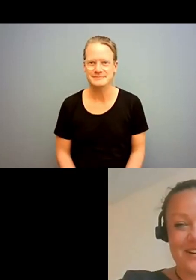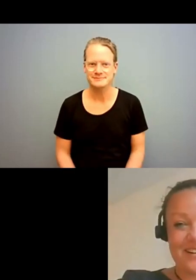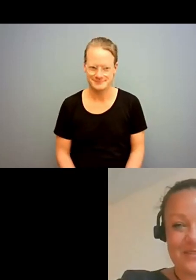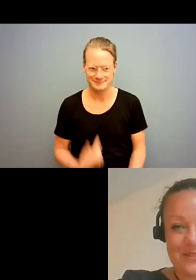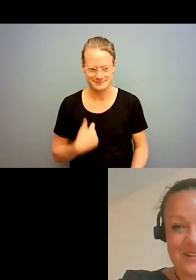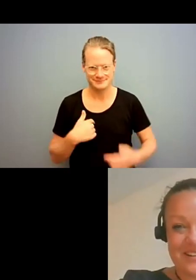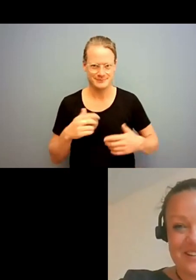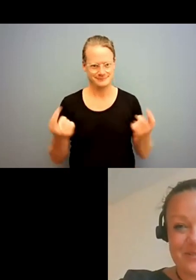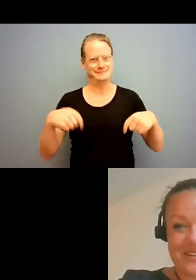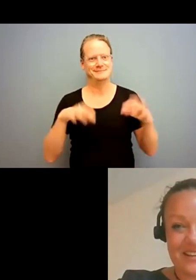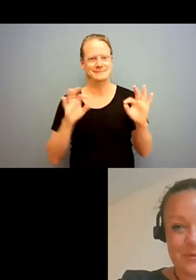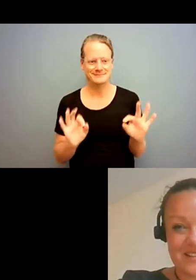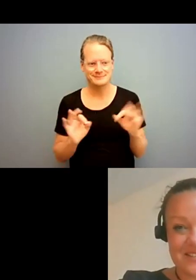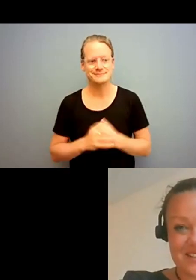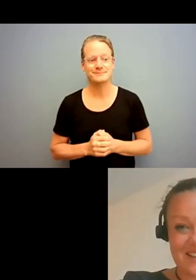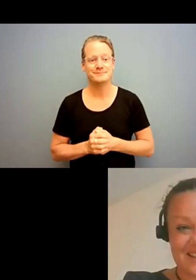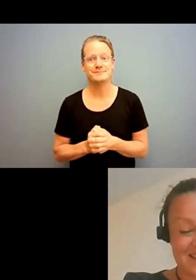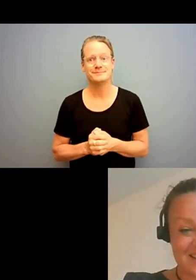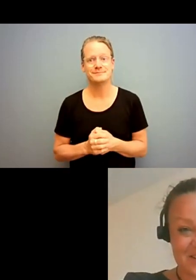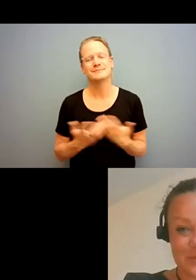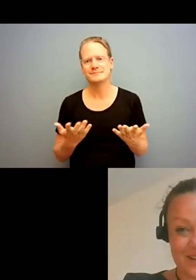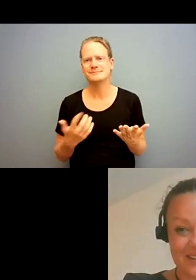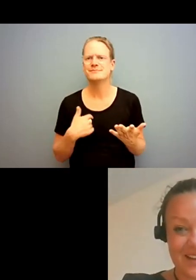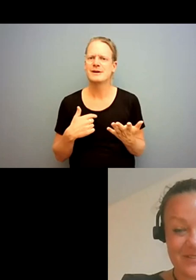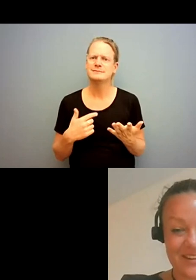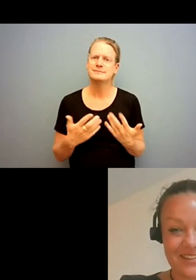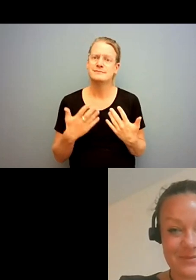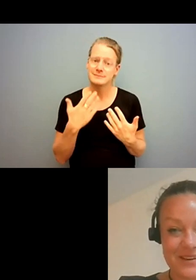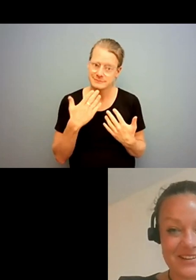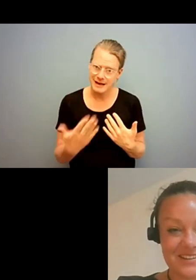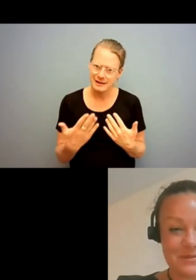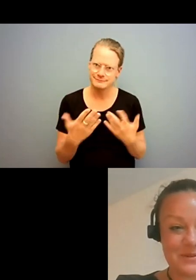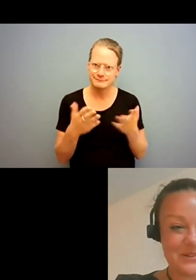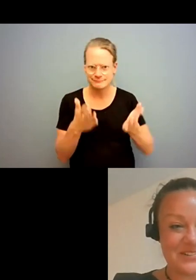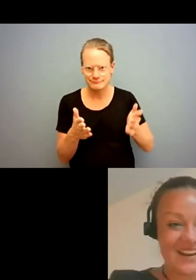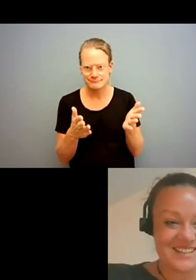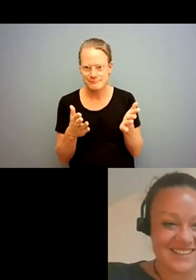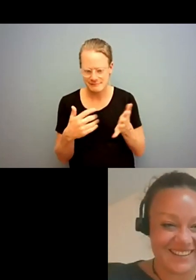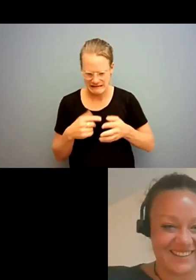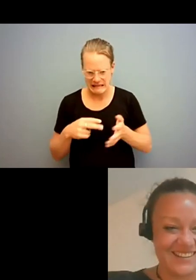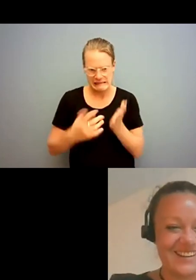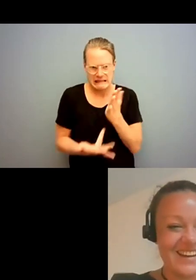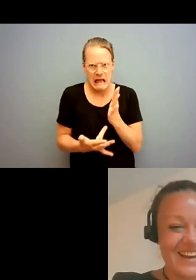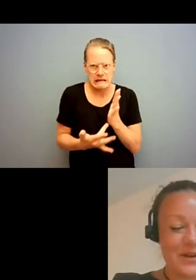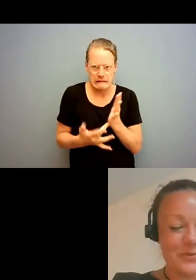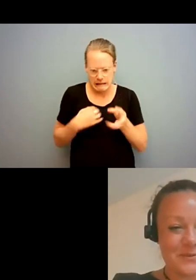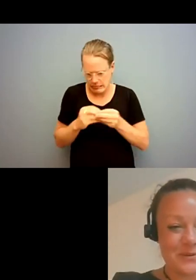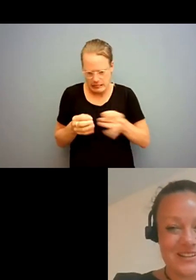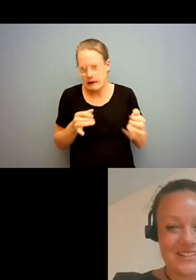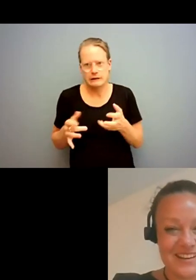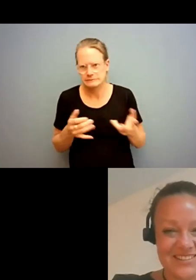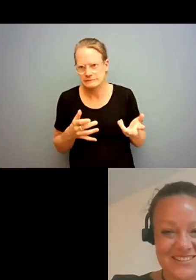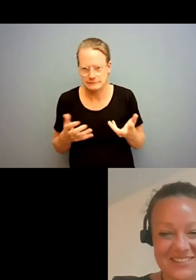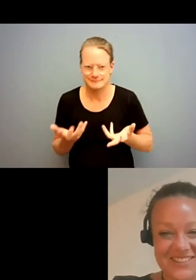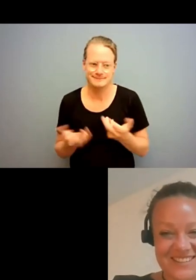Thank you for that. It was interesting listening to you while having a minor computer crash. I wish we